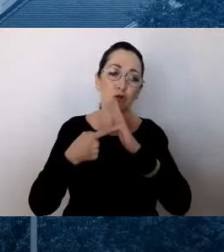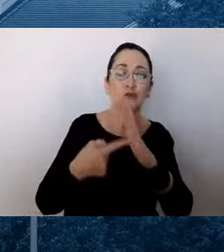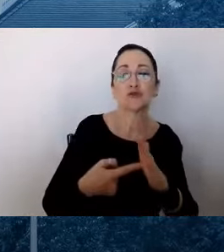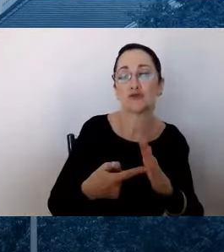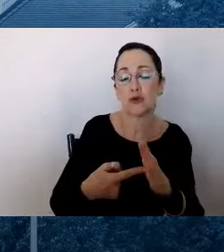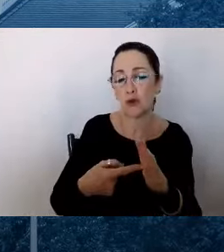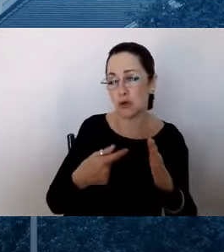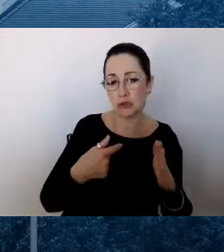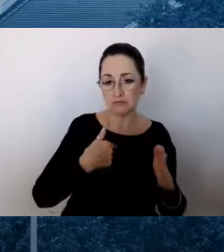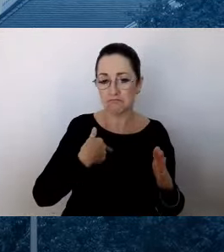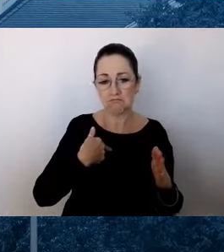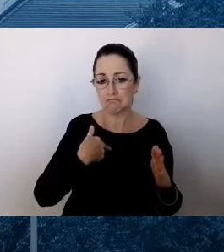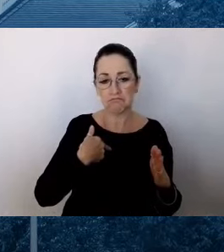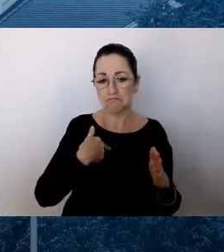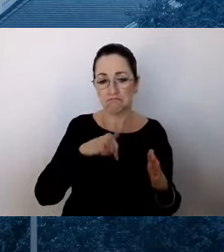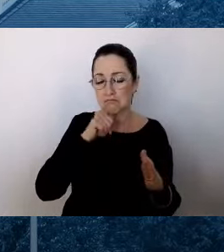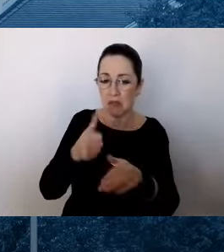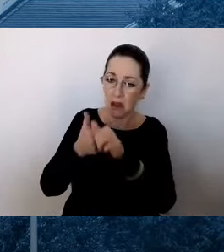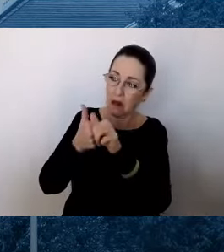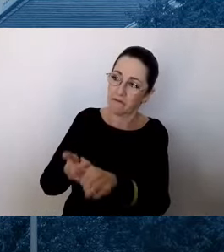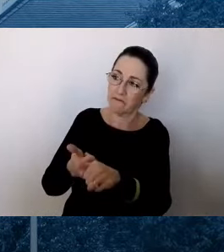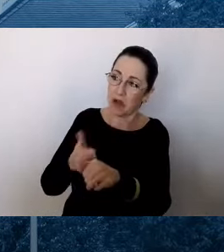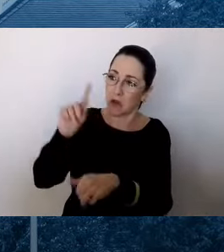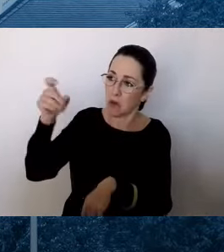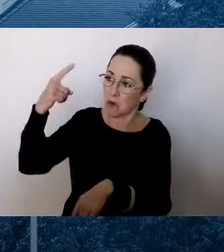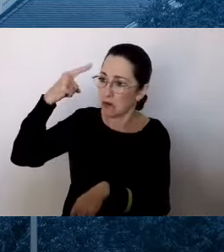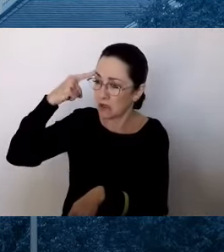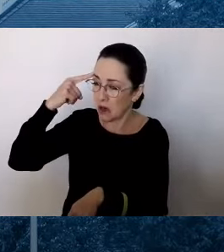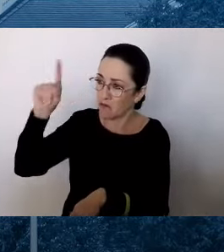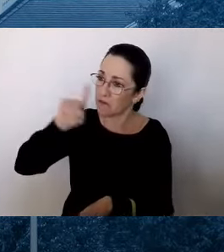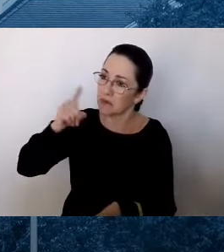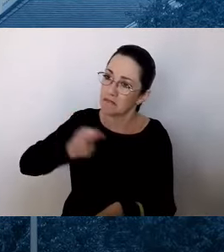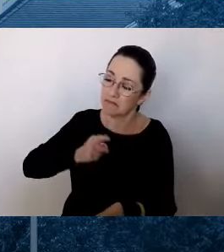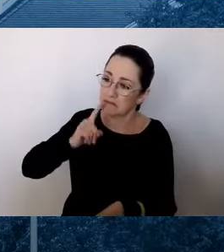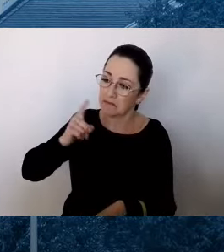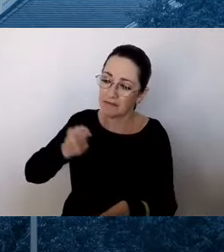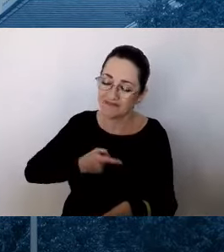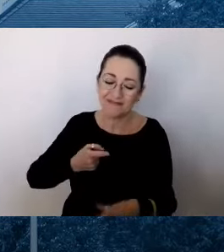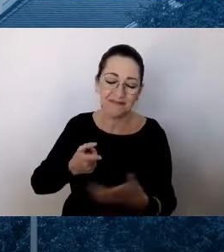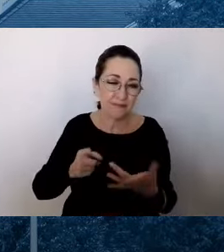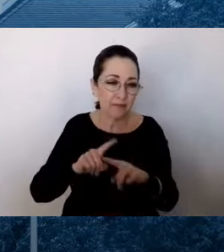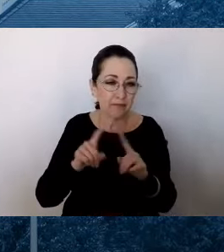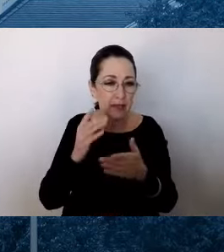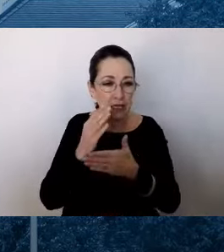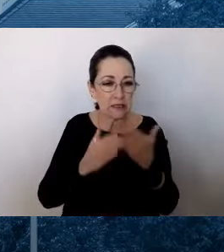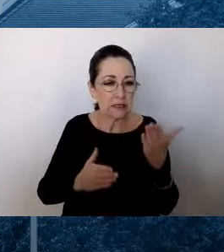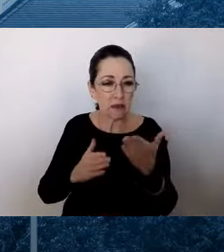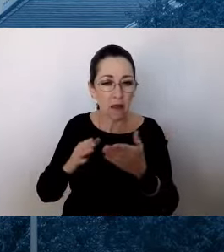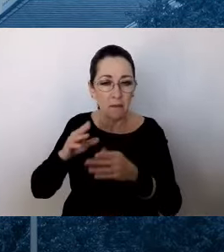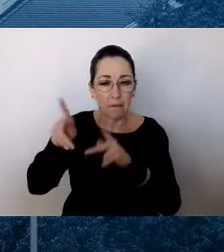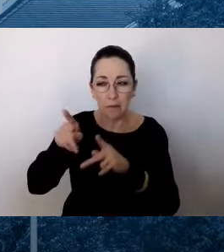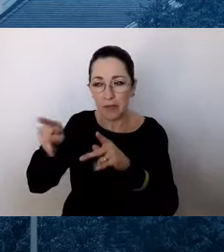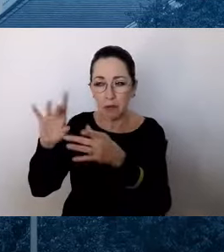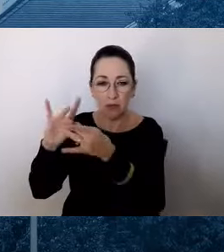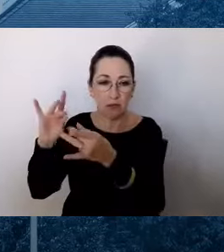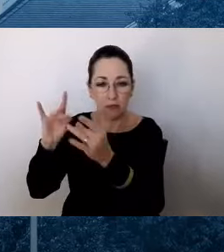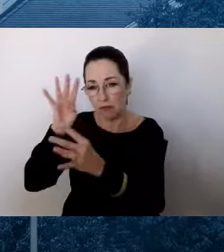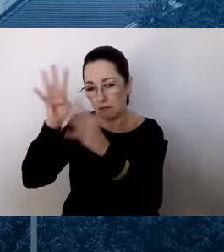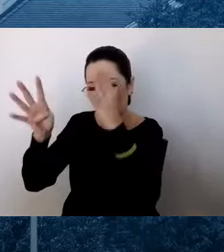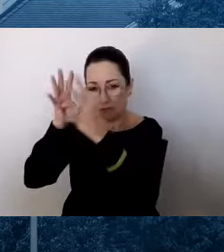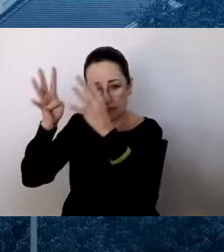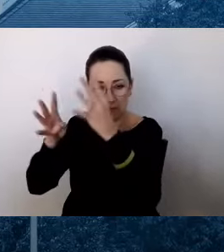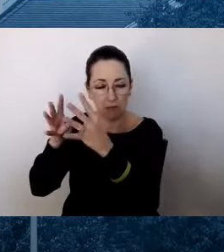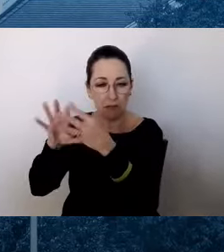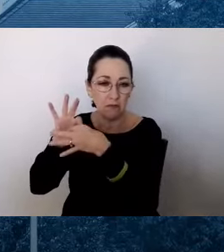get to some of these misconceptions, some of these myths around vaccination and its effects.